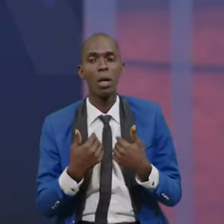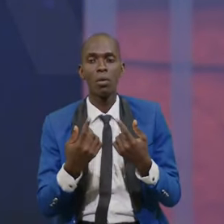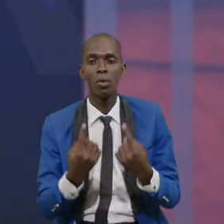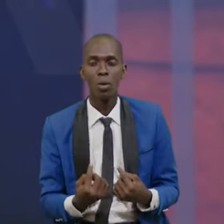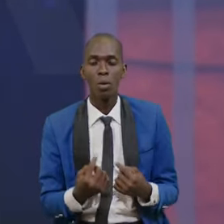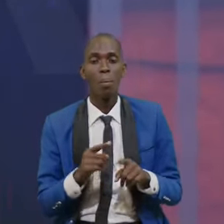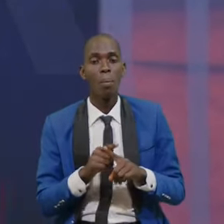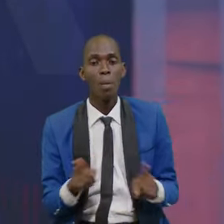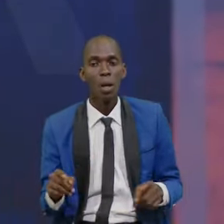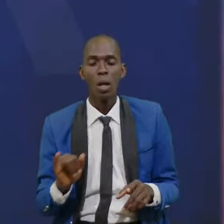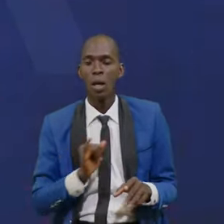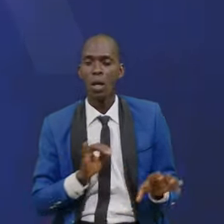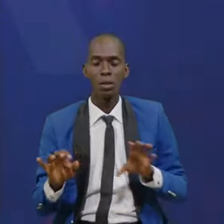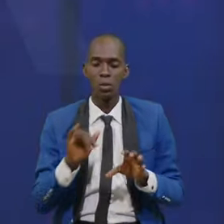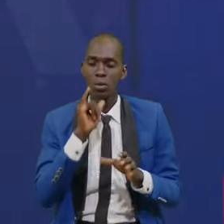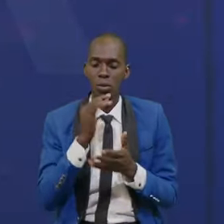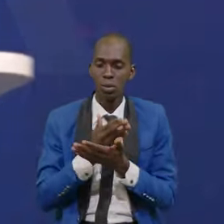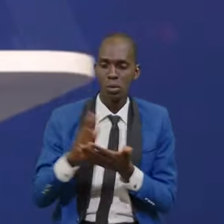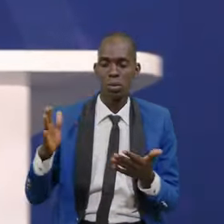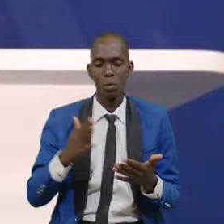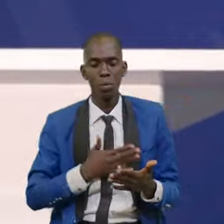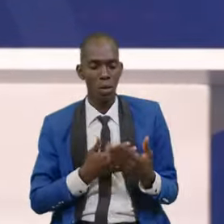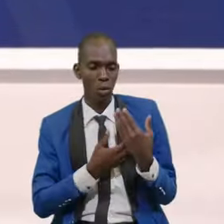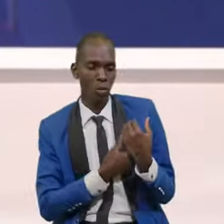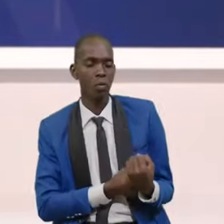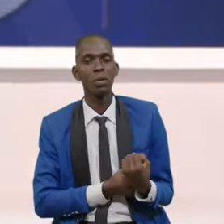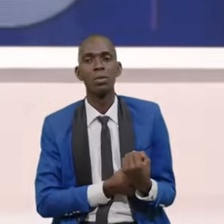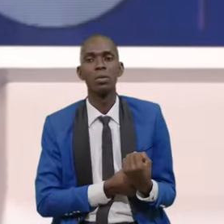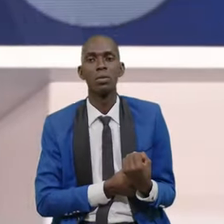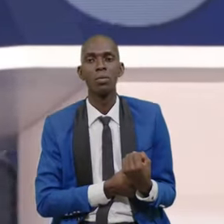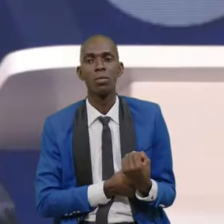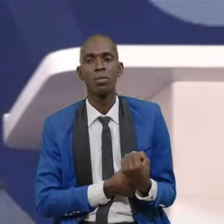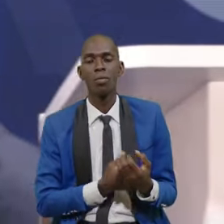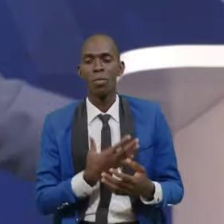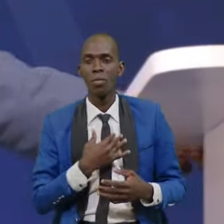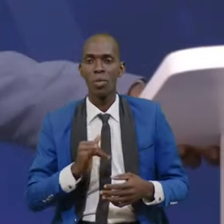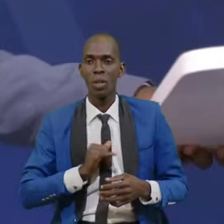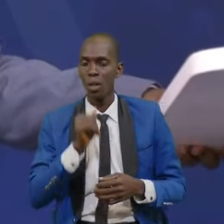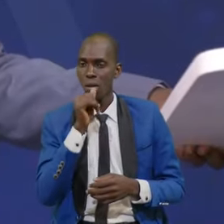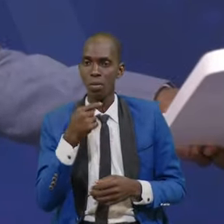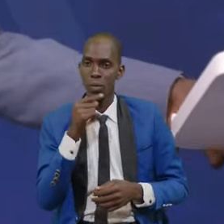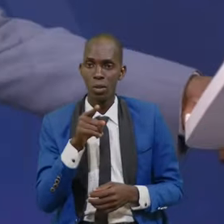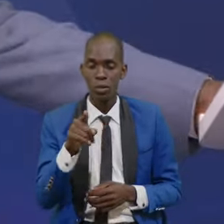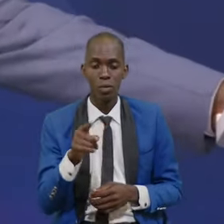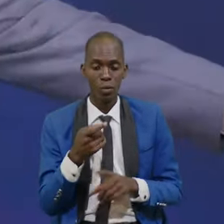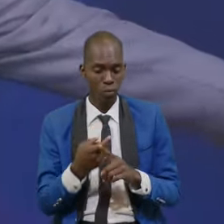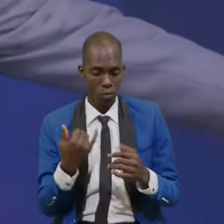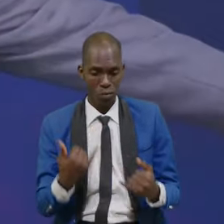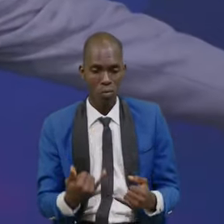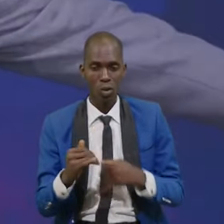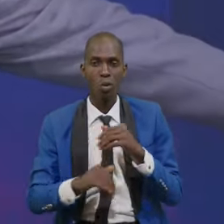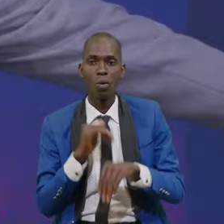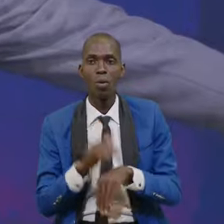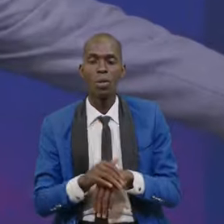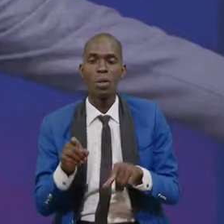I did not cast away my confidence. And I'm telling you, from today, as you move